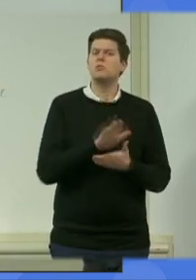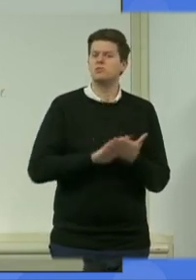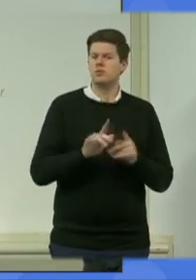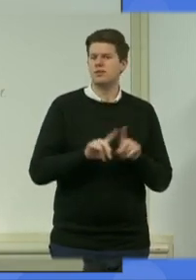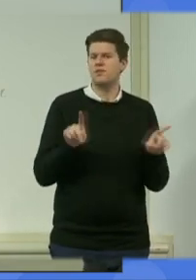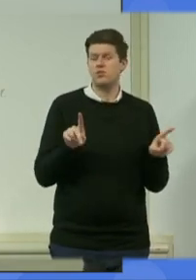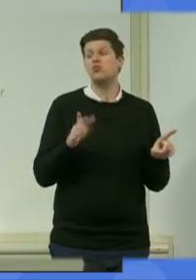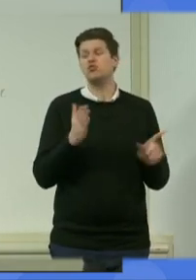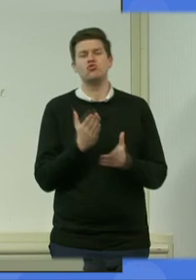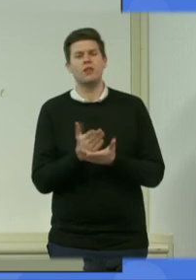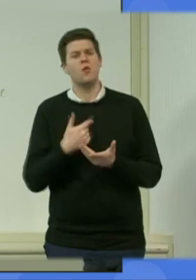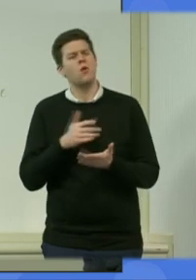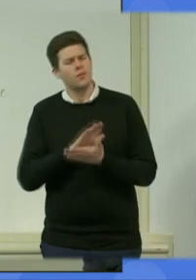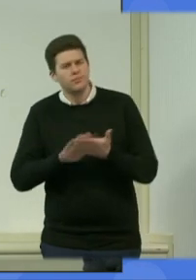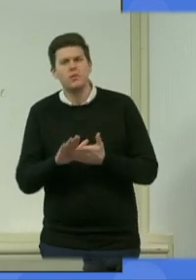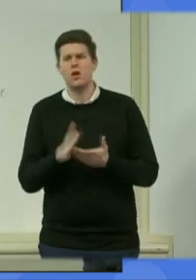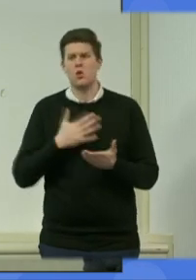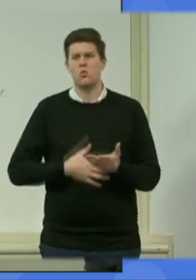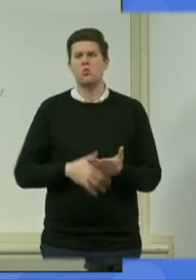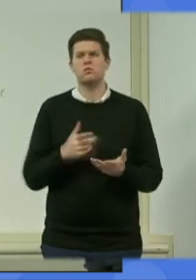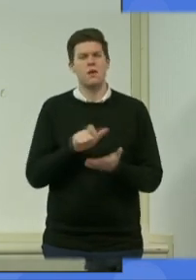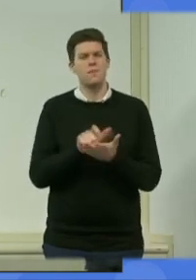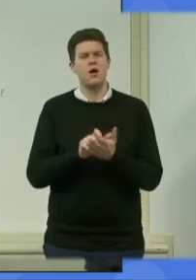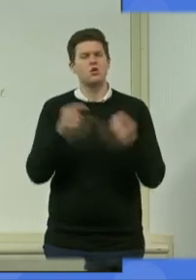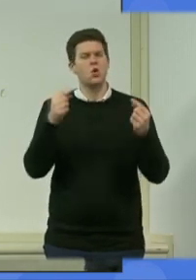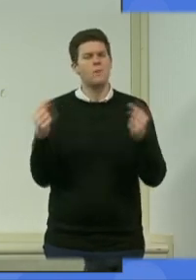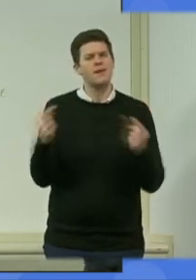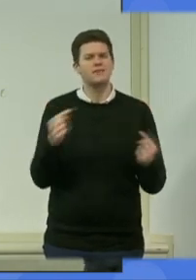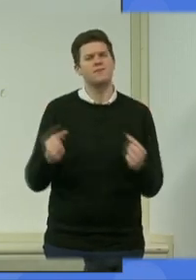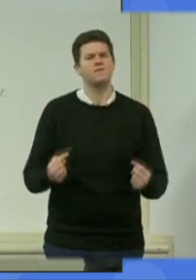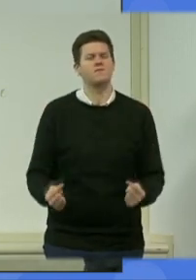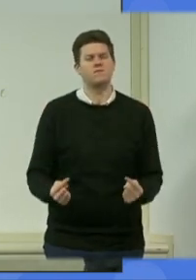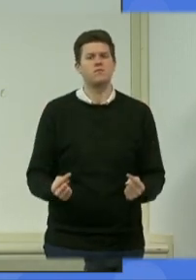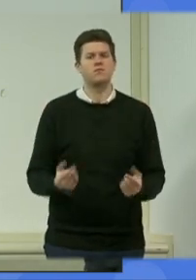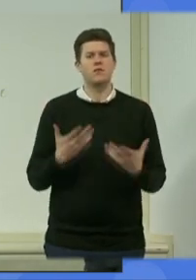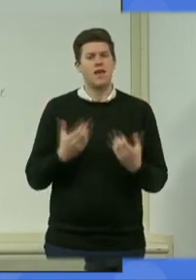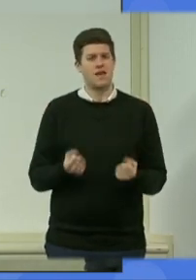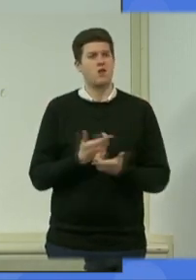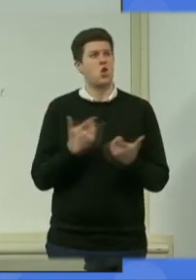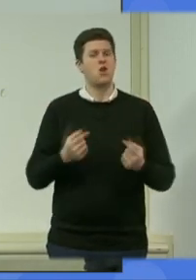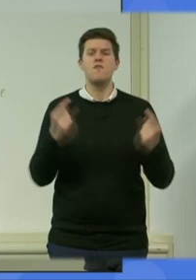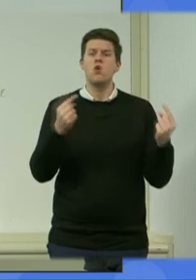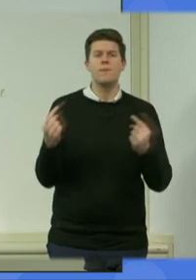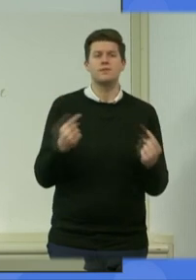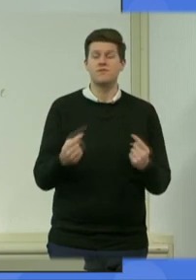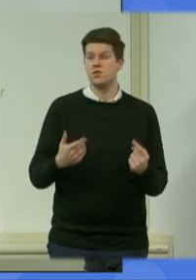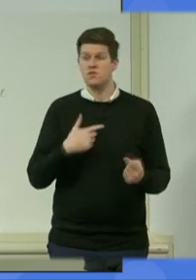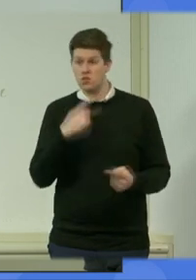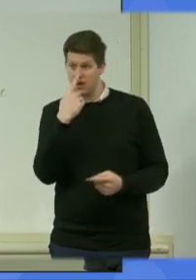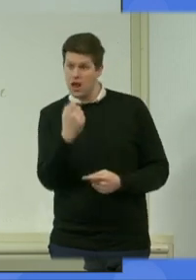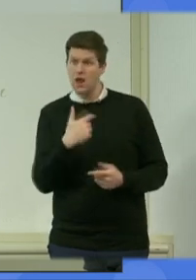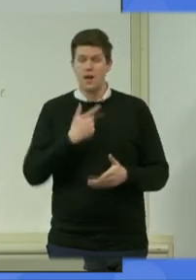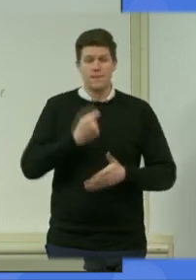about creating competitive markets. The retail industry broadly is a pretty good market. We have lots and lots of competition. If you want to buy your groceries, you've got